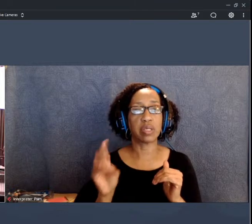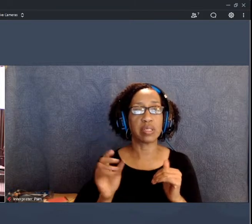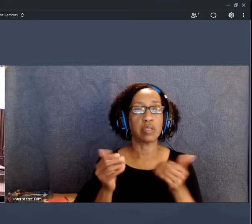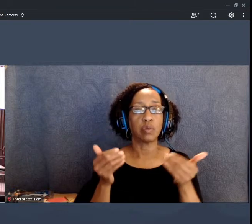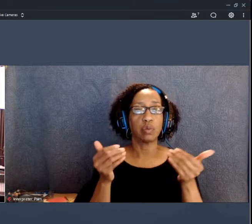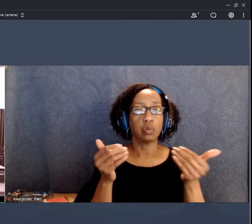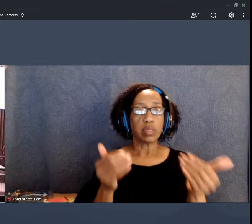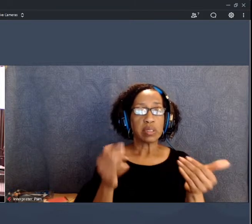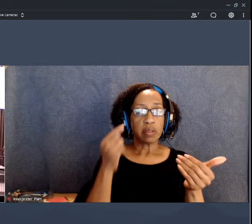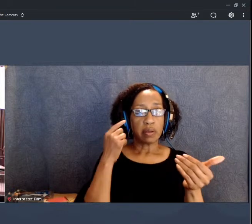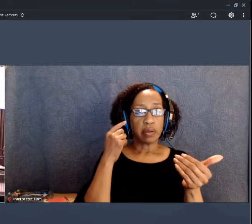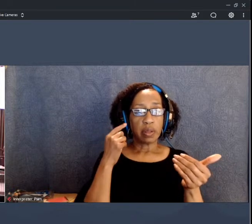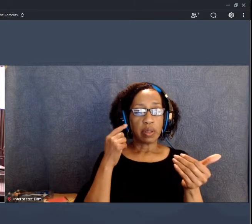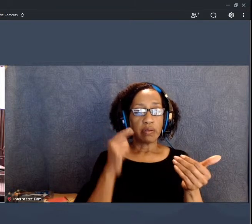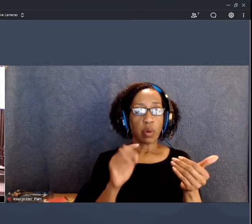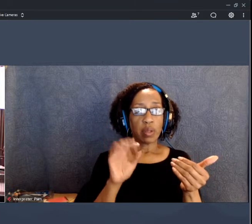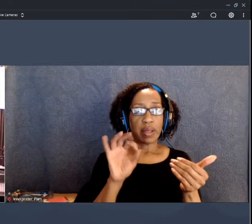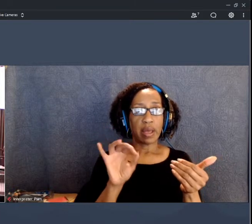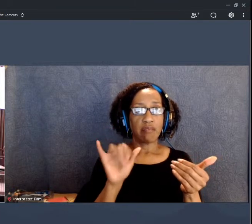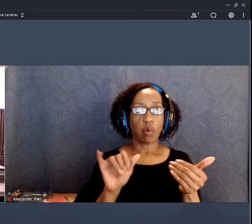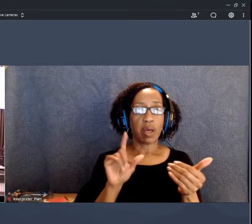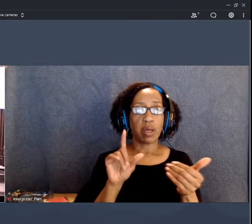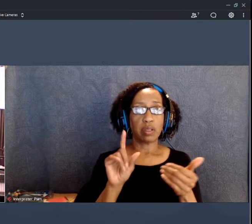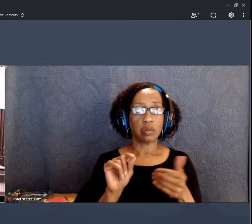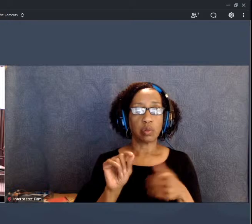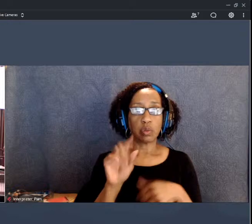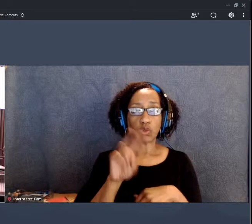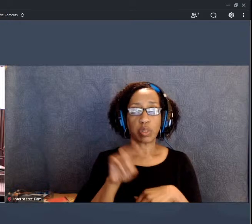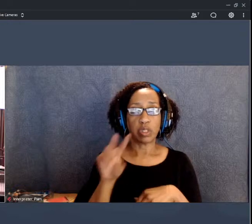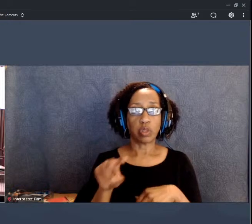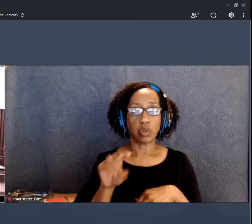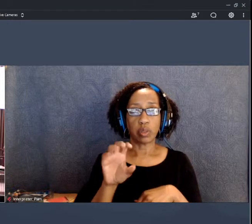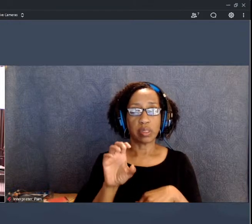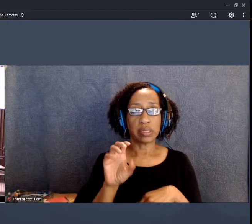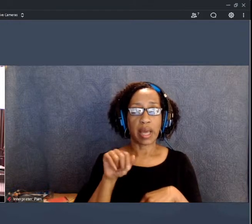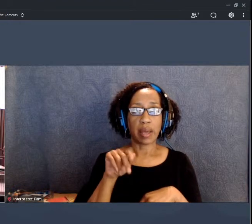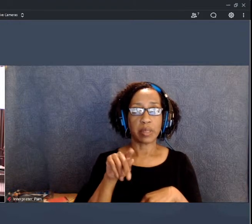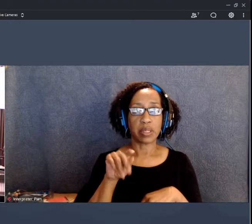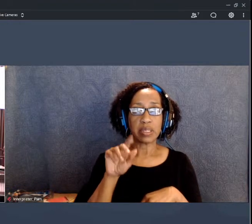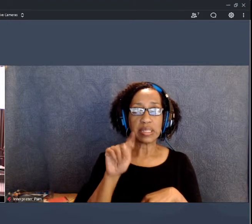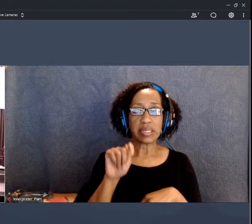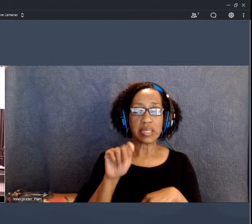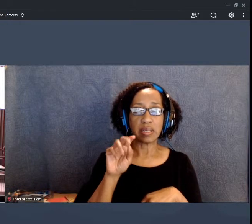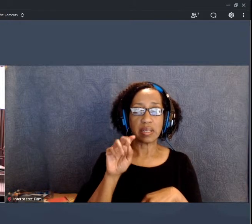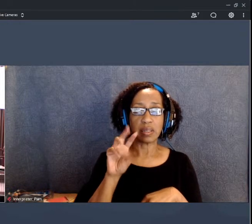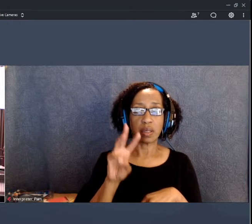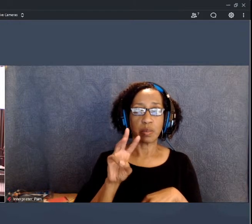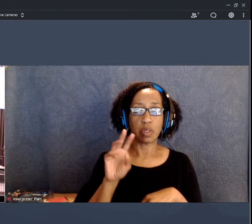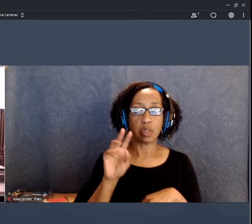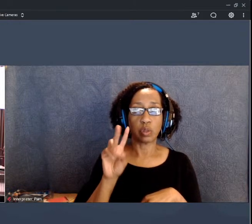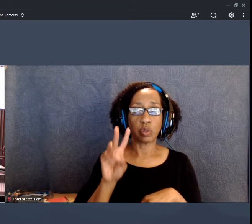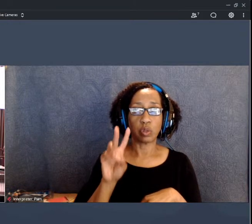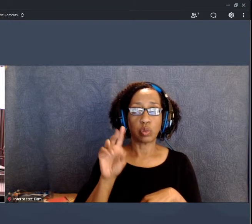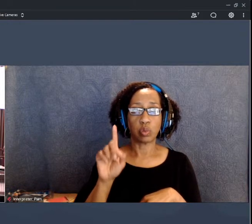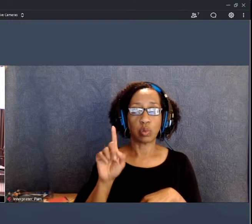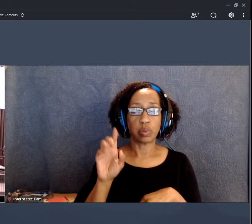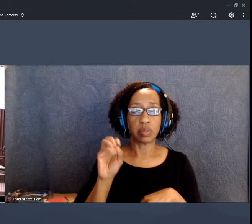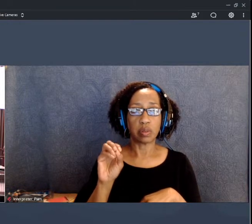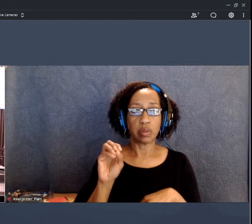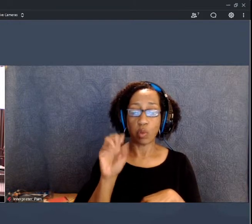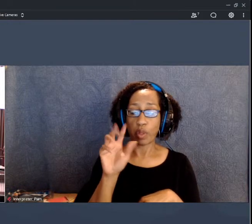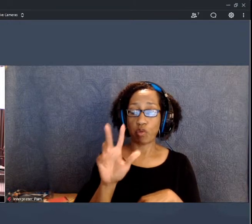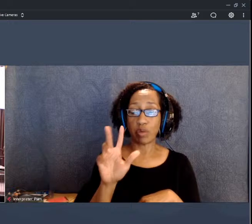resolution for the FY22 CIP project number PW 22103 in the amount of